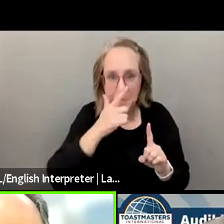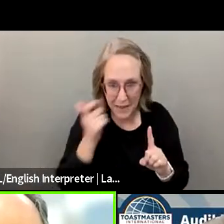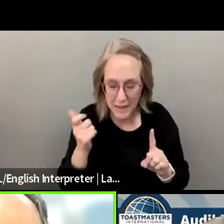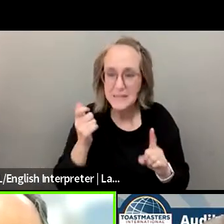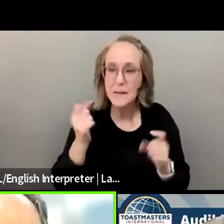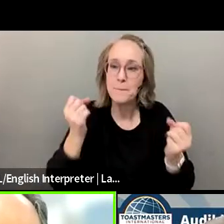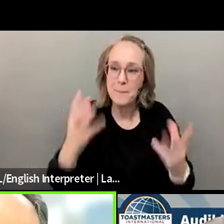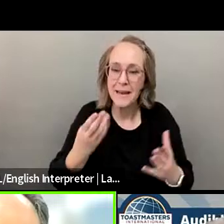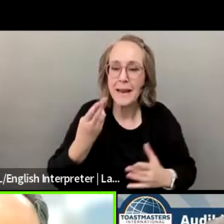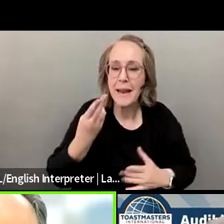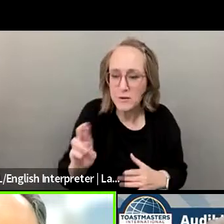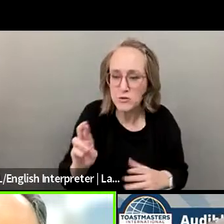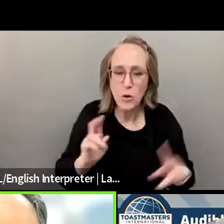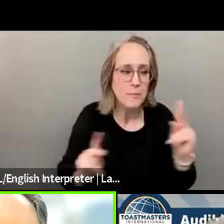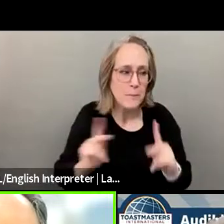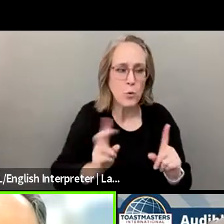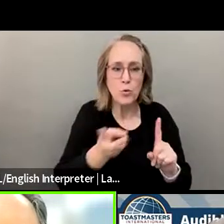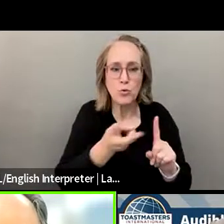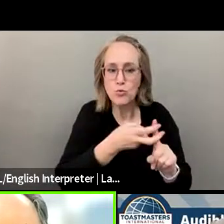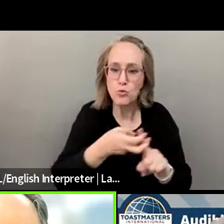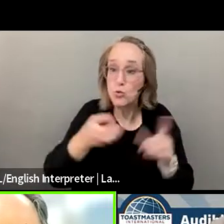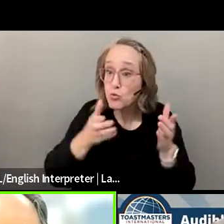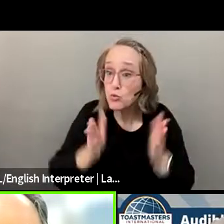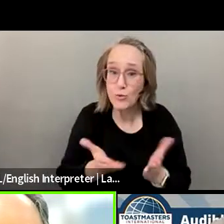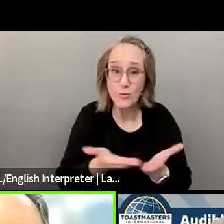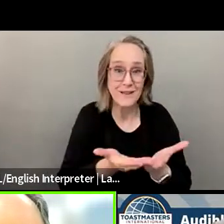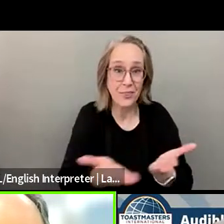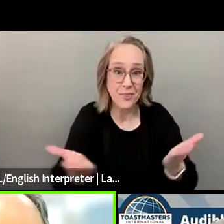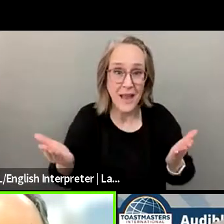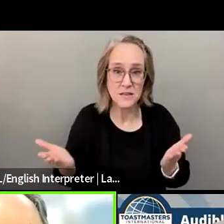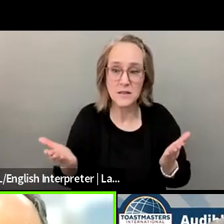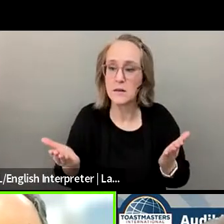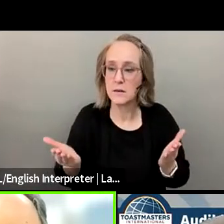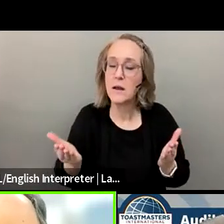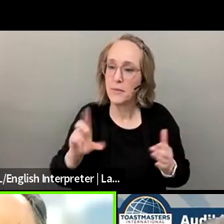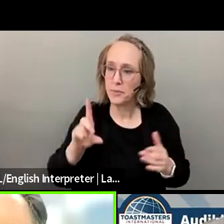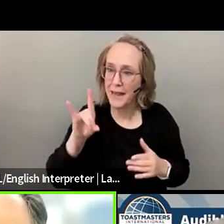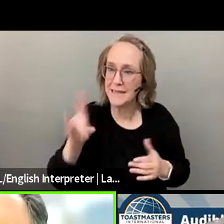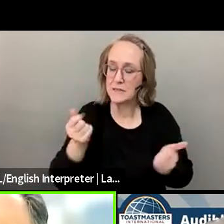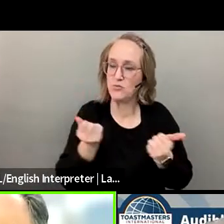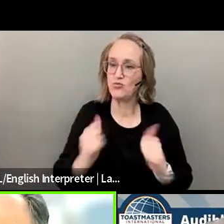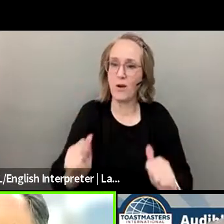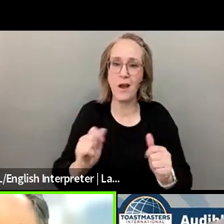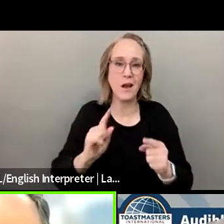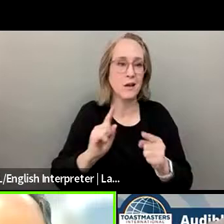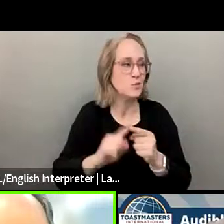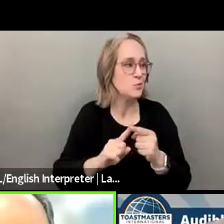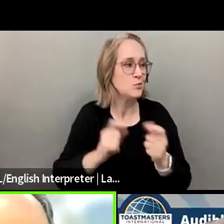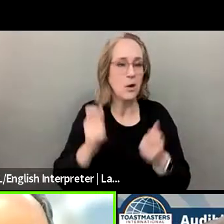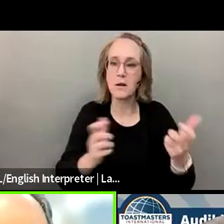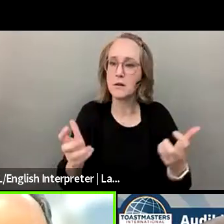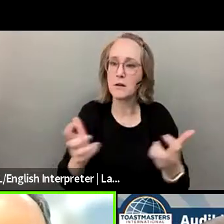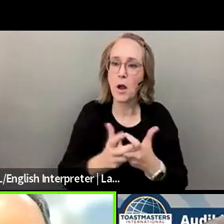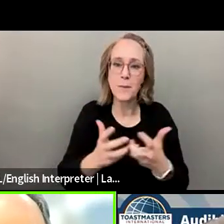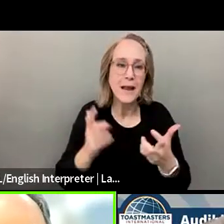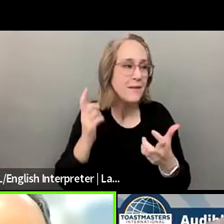HR people and recruiters, there was a lot of effort made to accommodate people's hearing